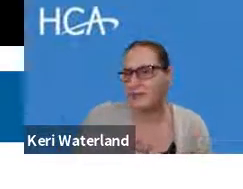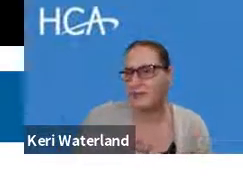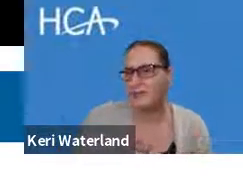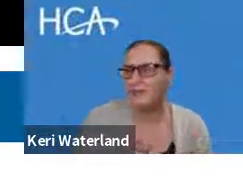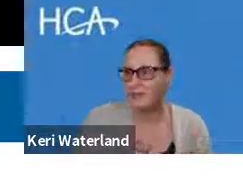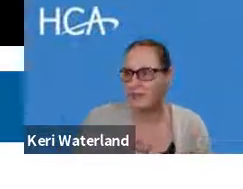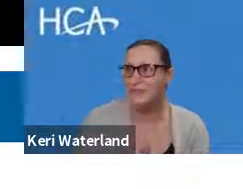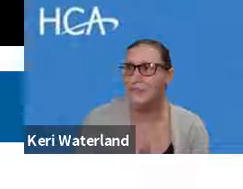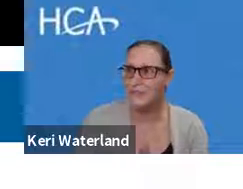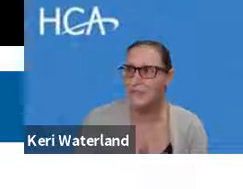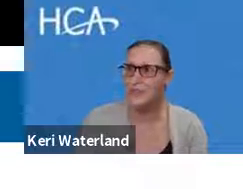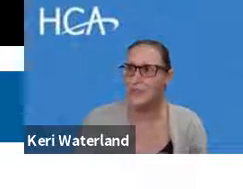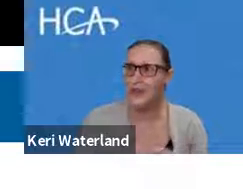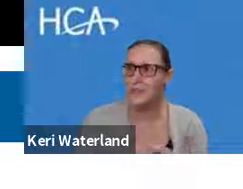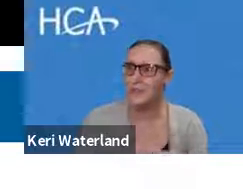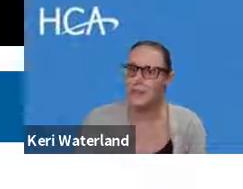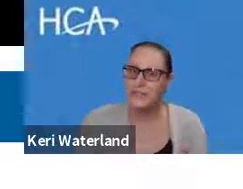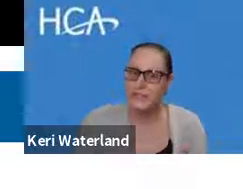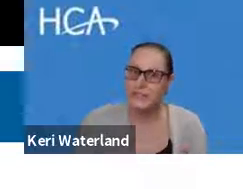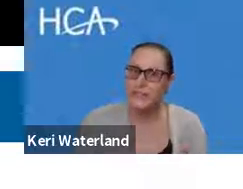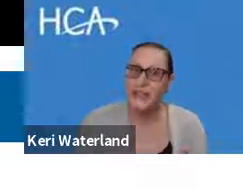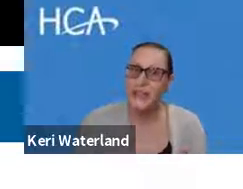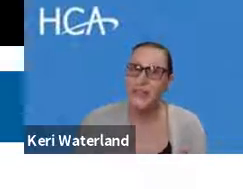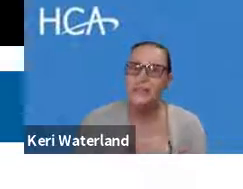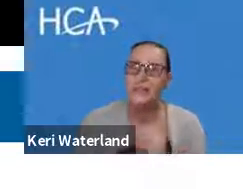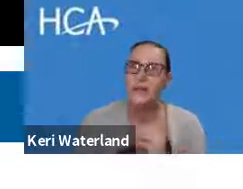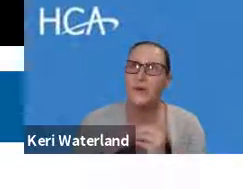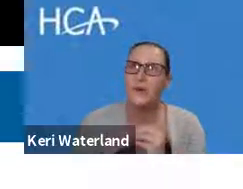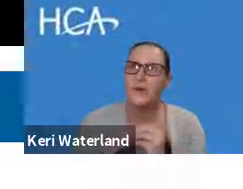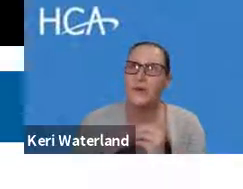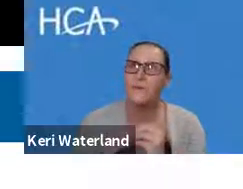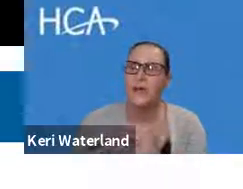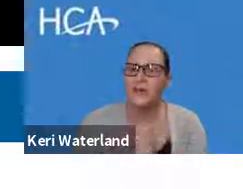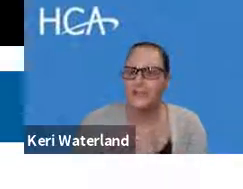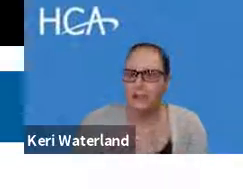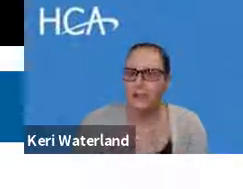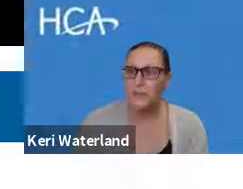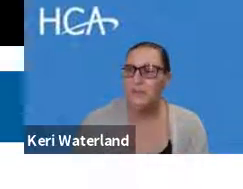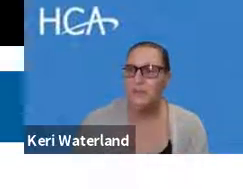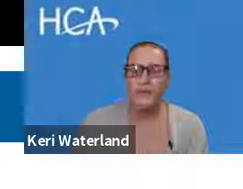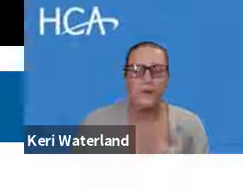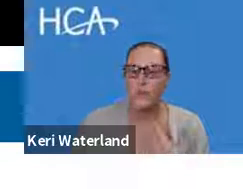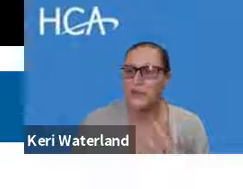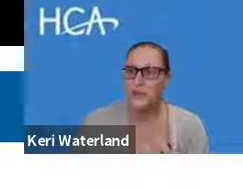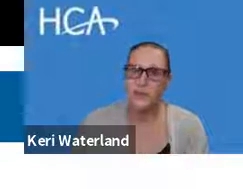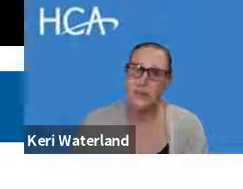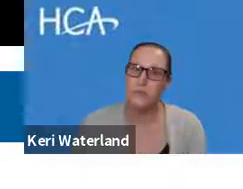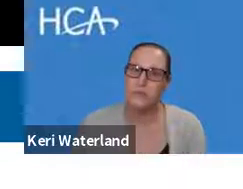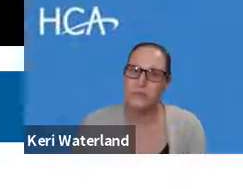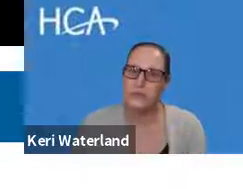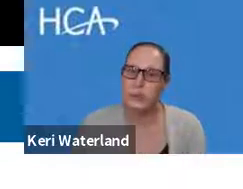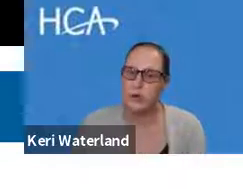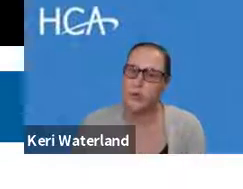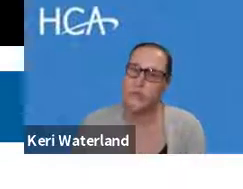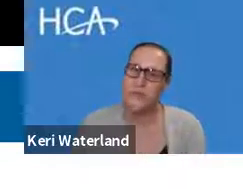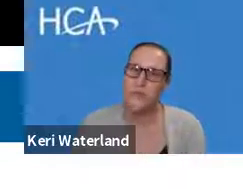be questions as a result of this presentation today. And so from HCA's point of view, we're just looking really